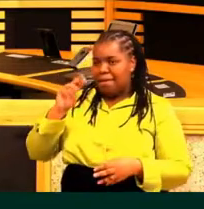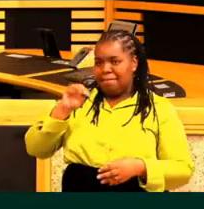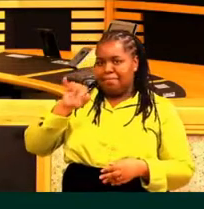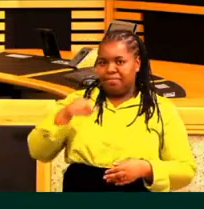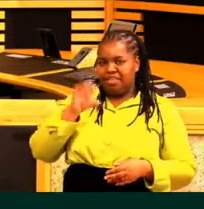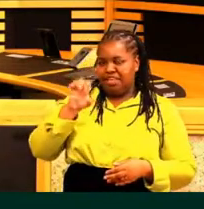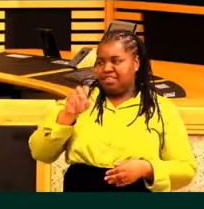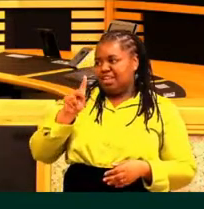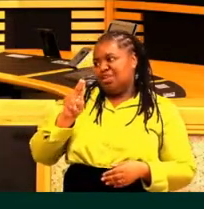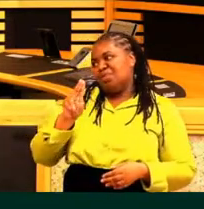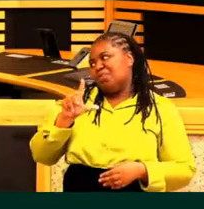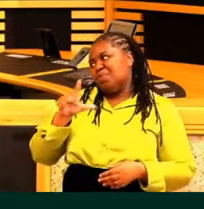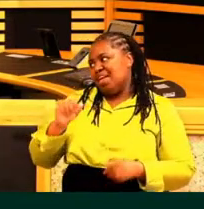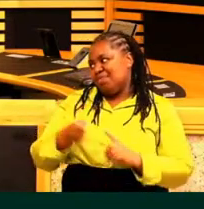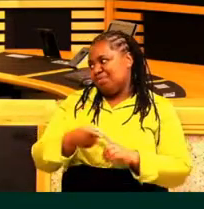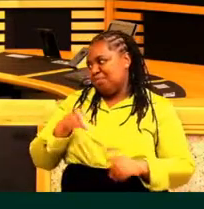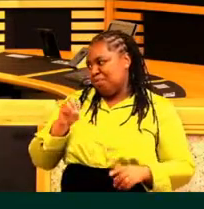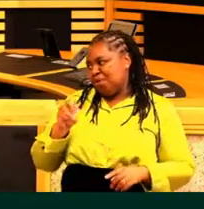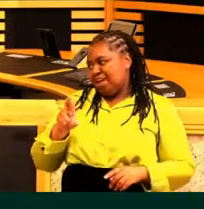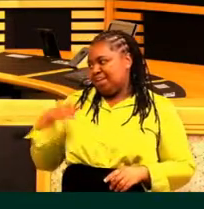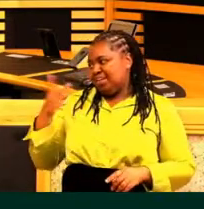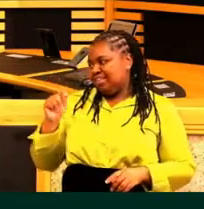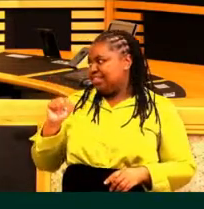our Tambo District